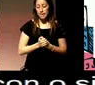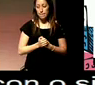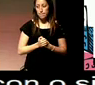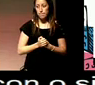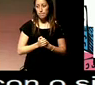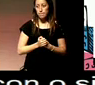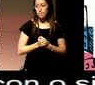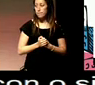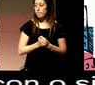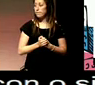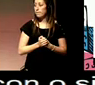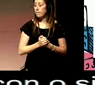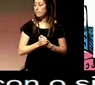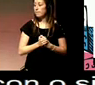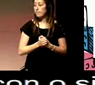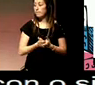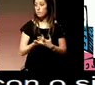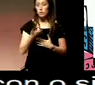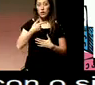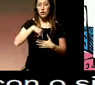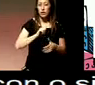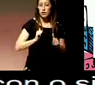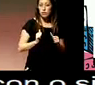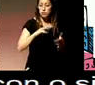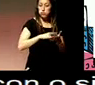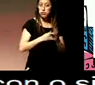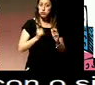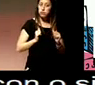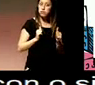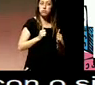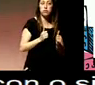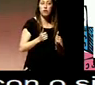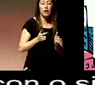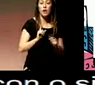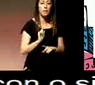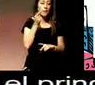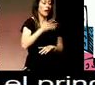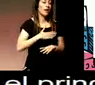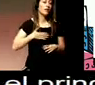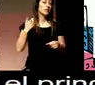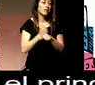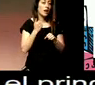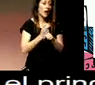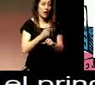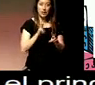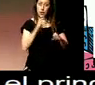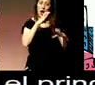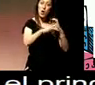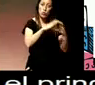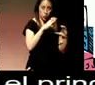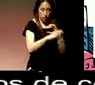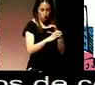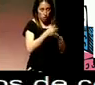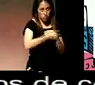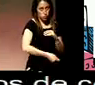have to work with the communication at the same time, but due to different